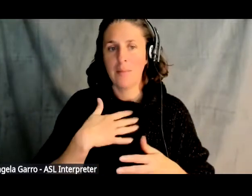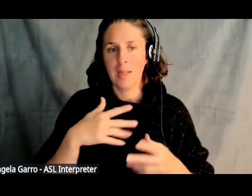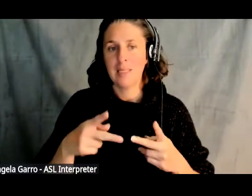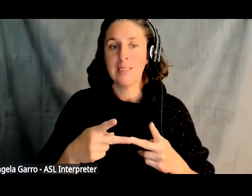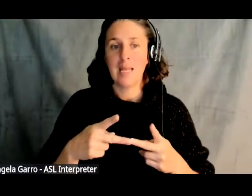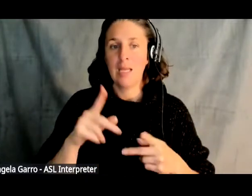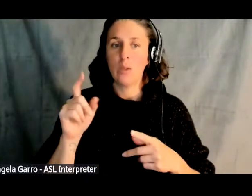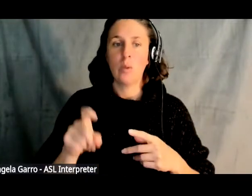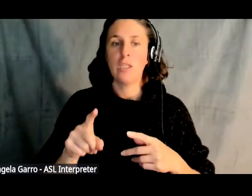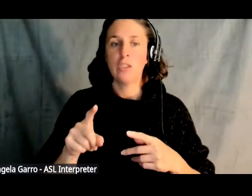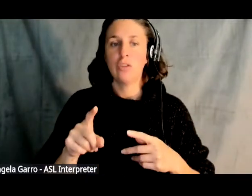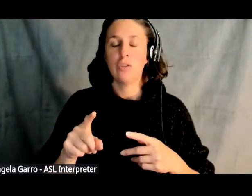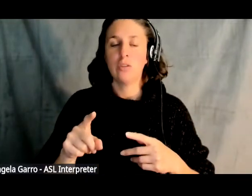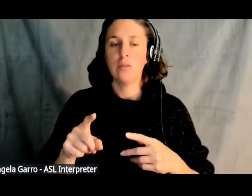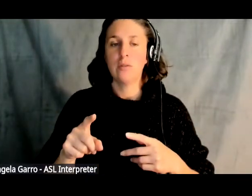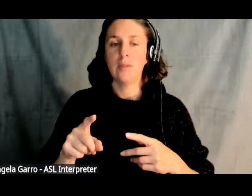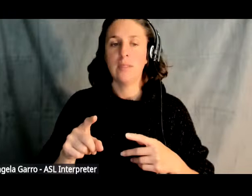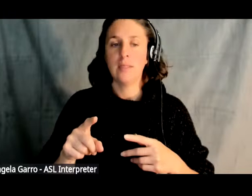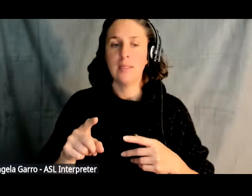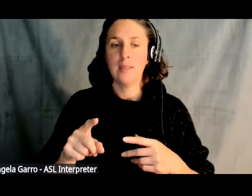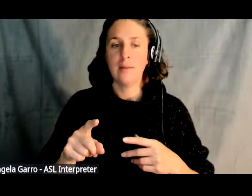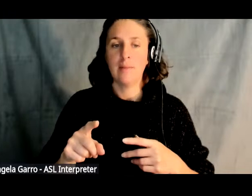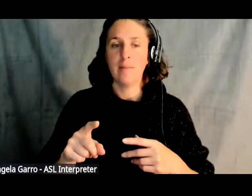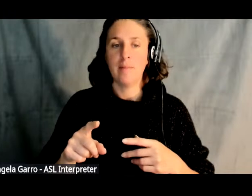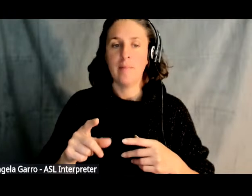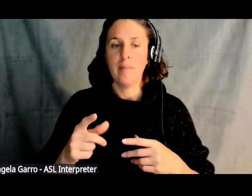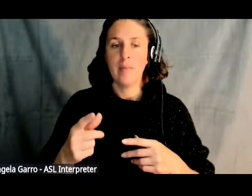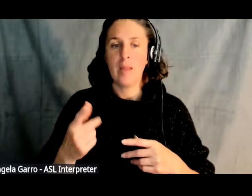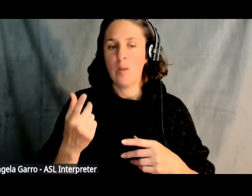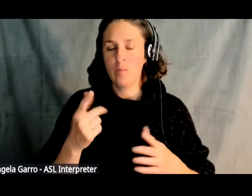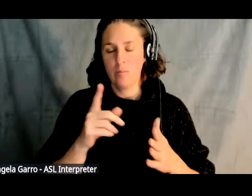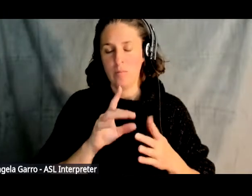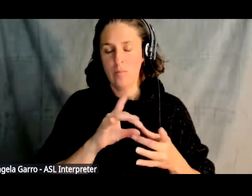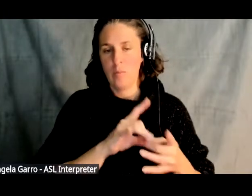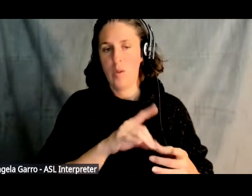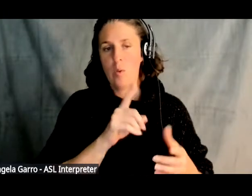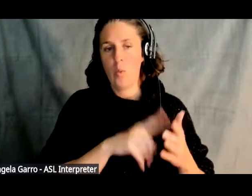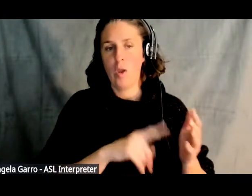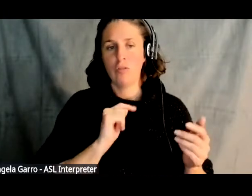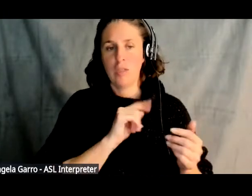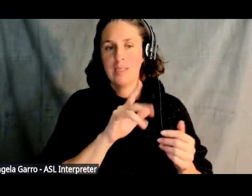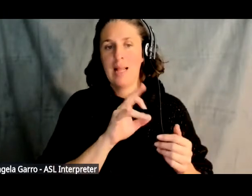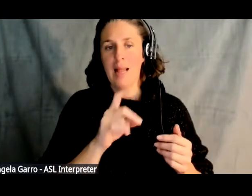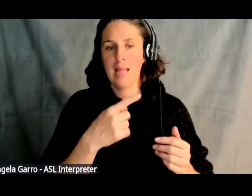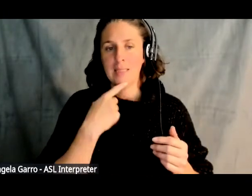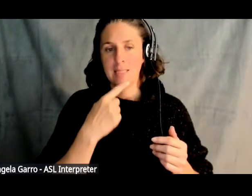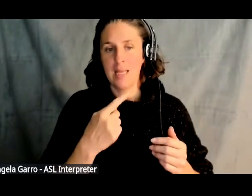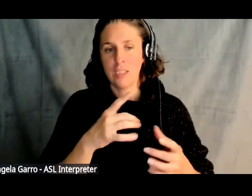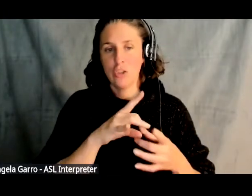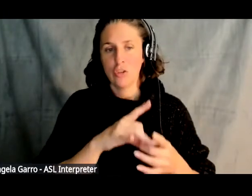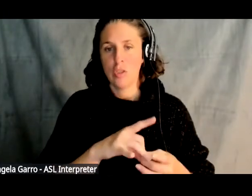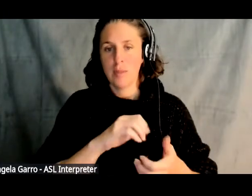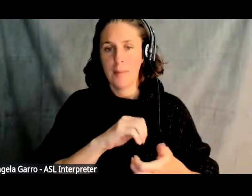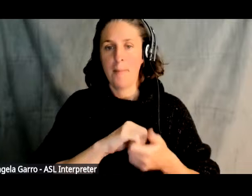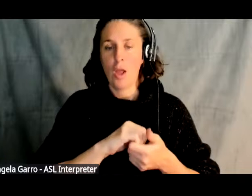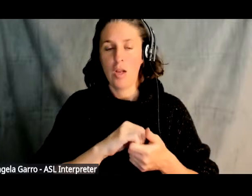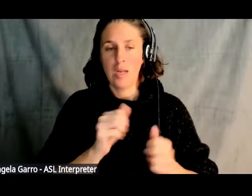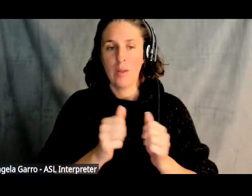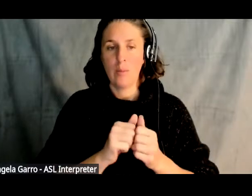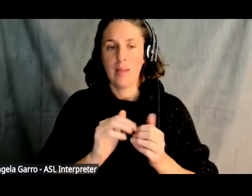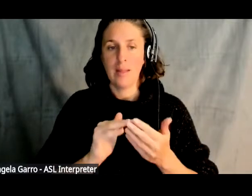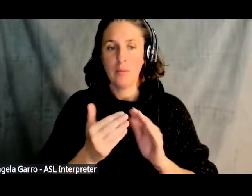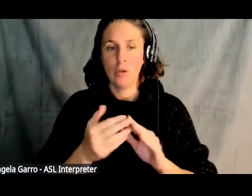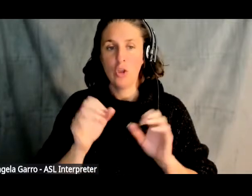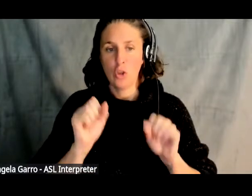is, to what Trustee Land was saying, in terms of partnering with the community,